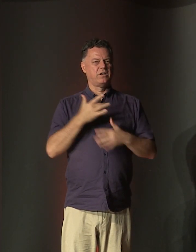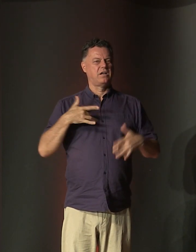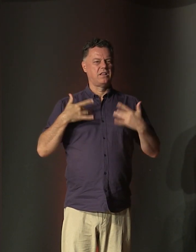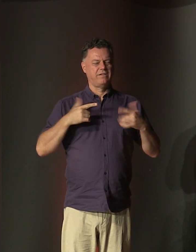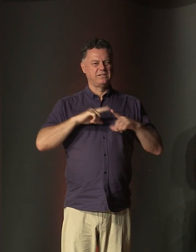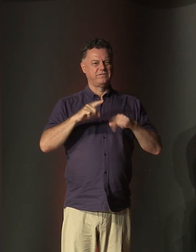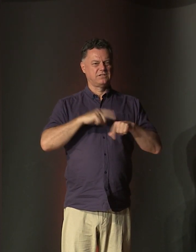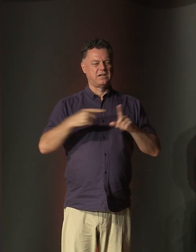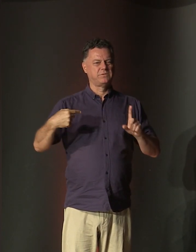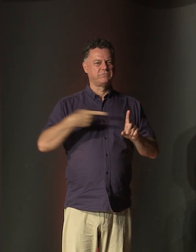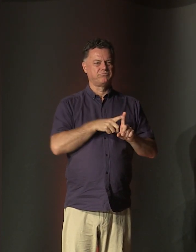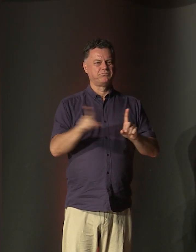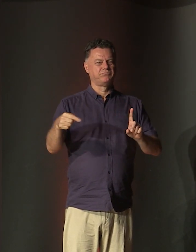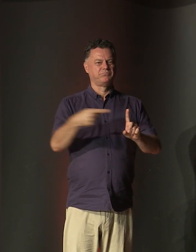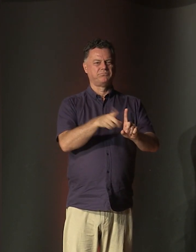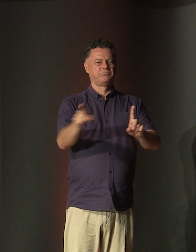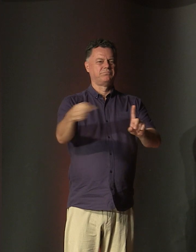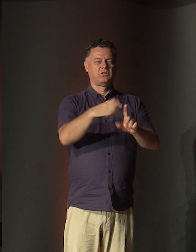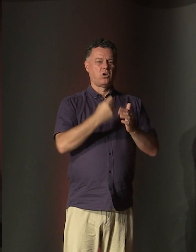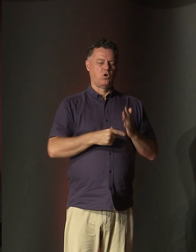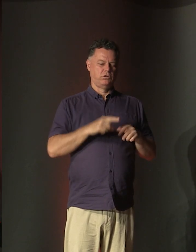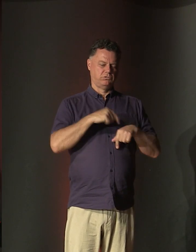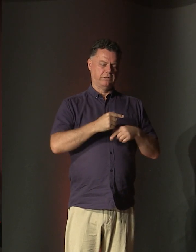interwoven throughout the lifespan.